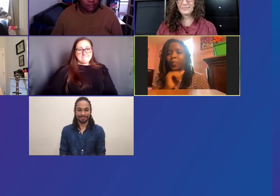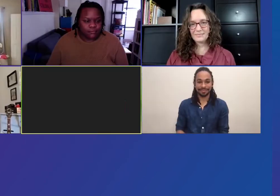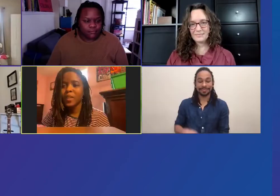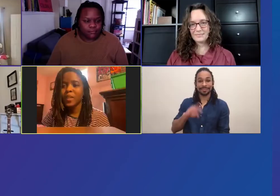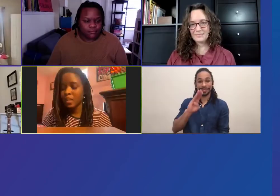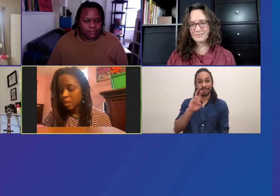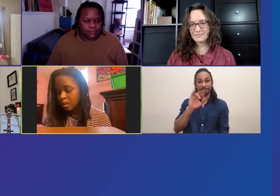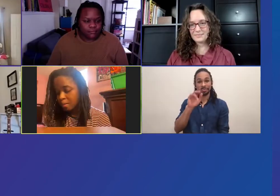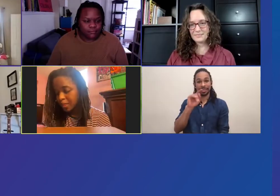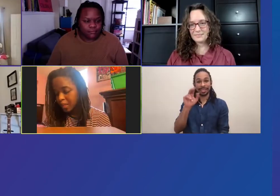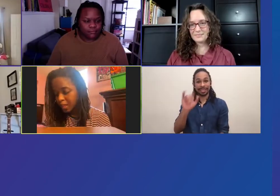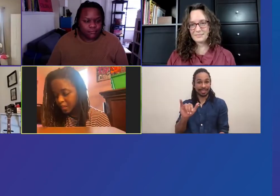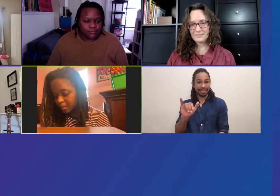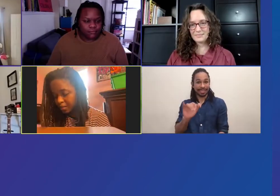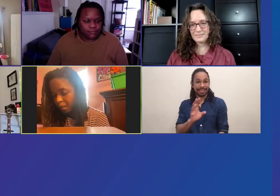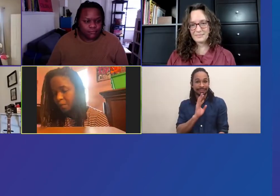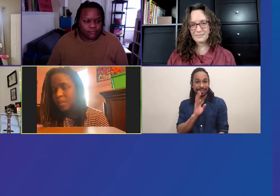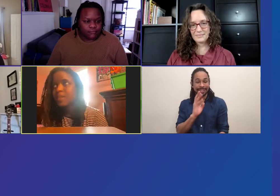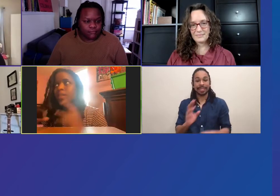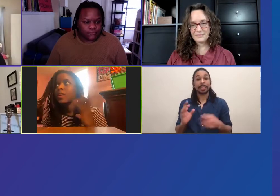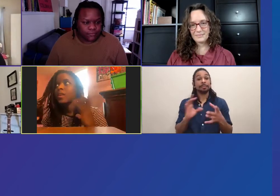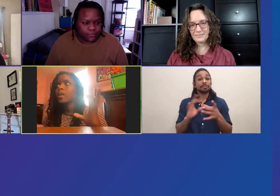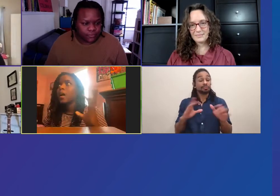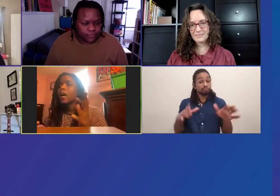Brittany speaking. I think this